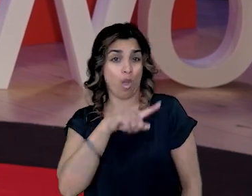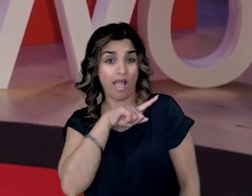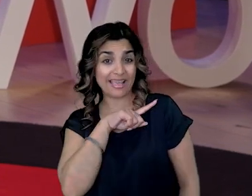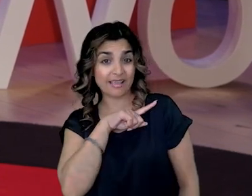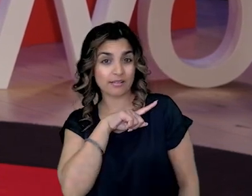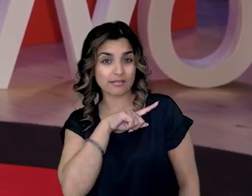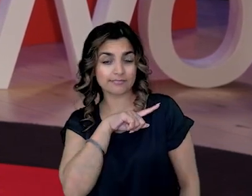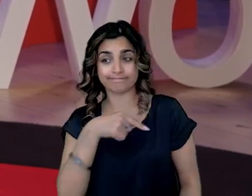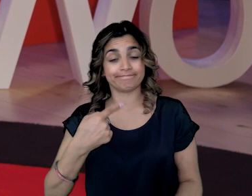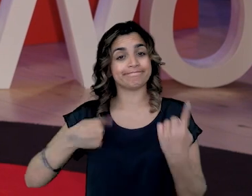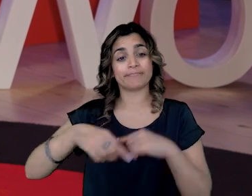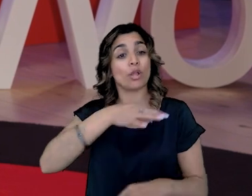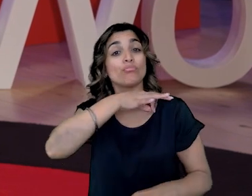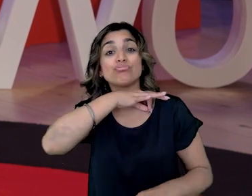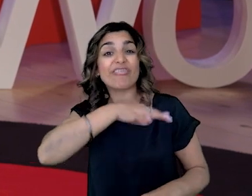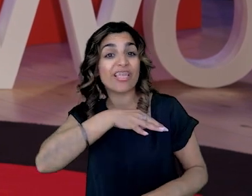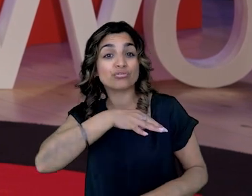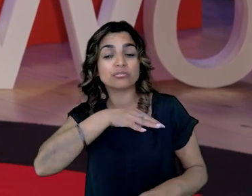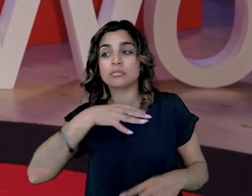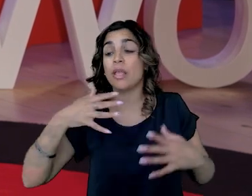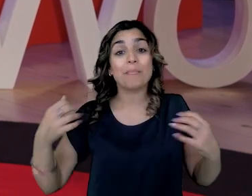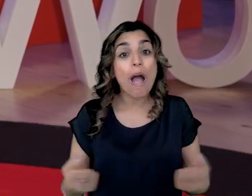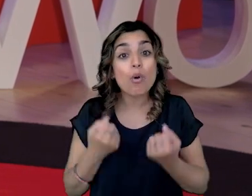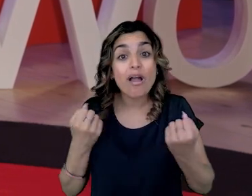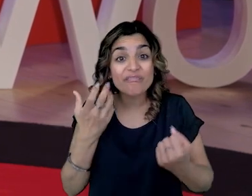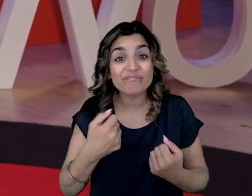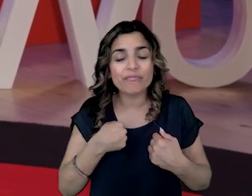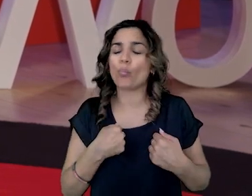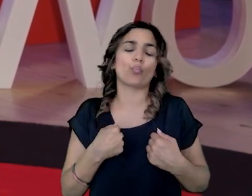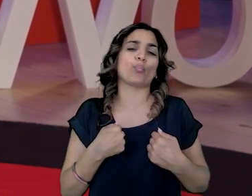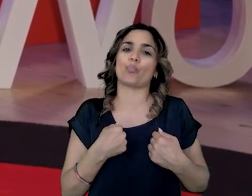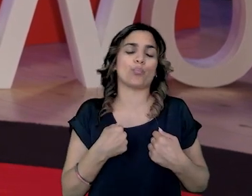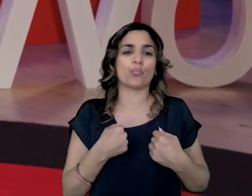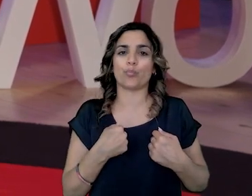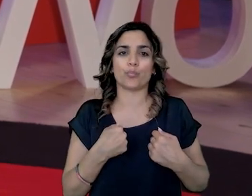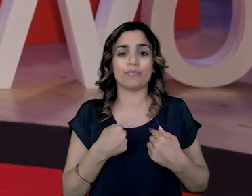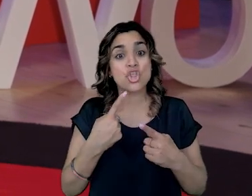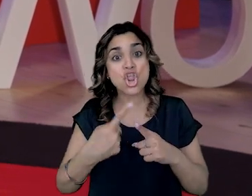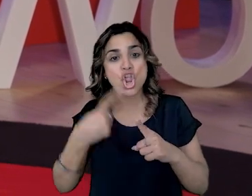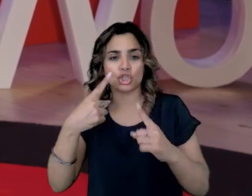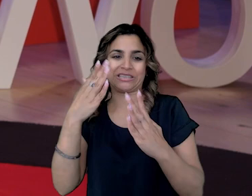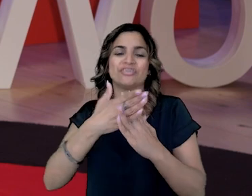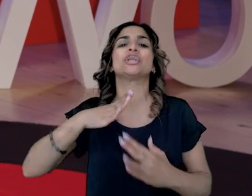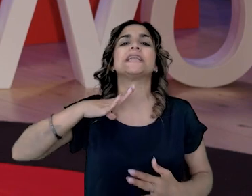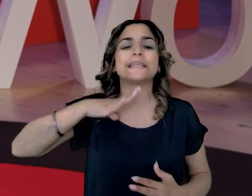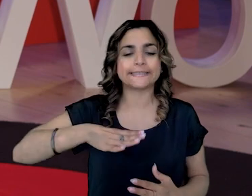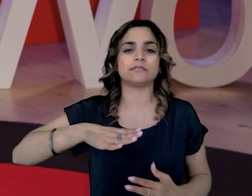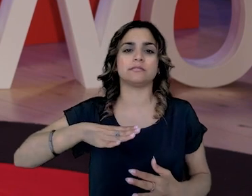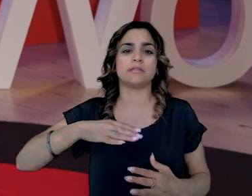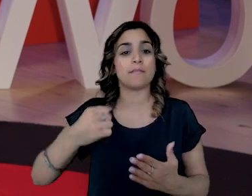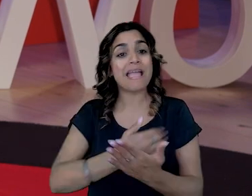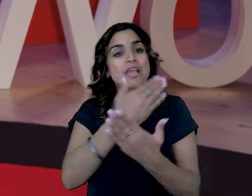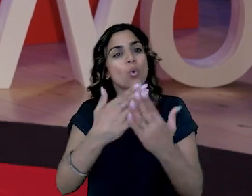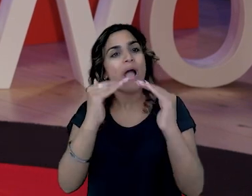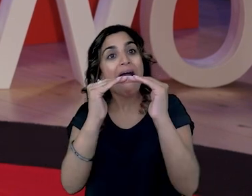and that's because we don't have the privilege or the power to make the necessary and urgent interventions that are required to